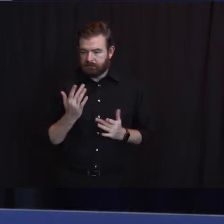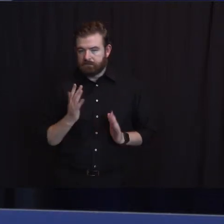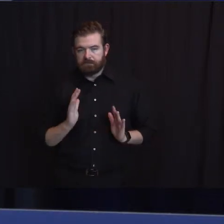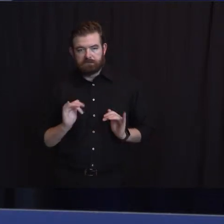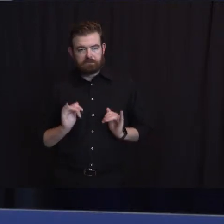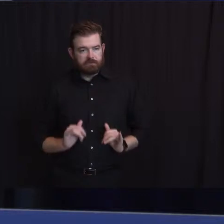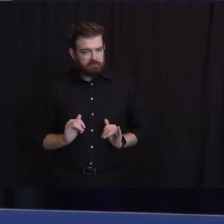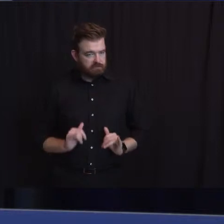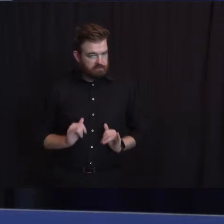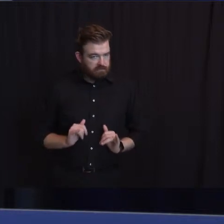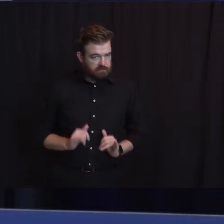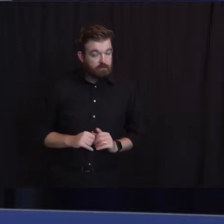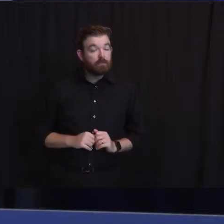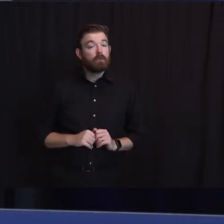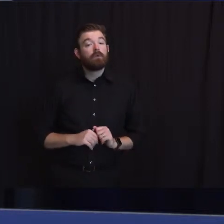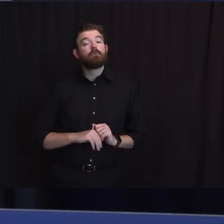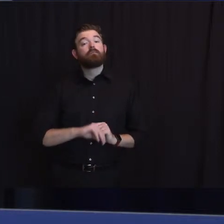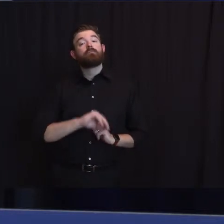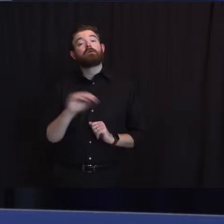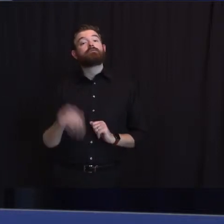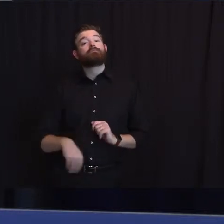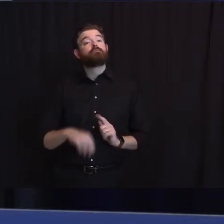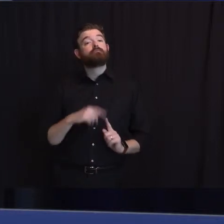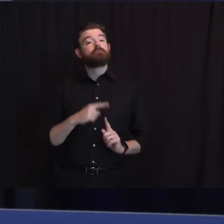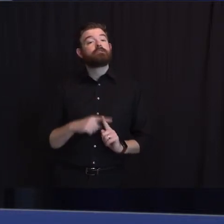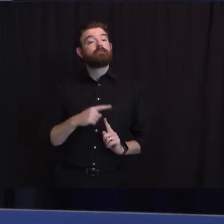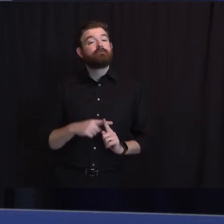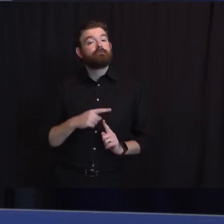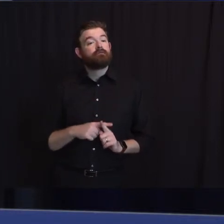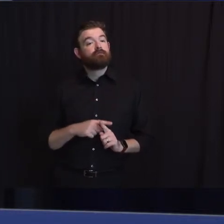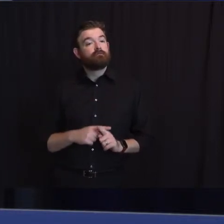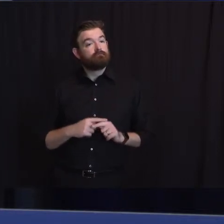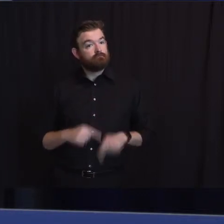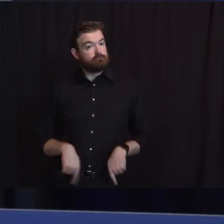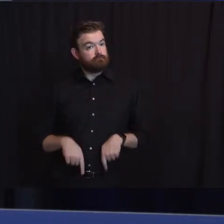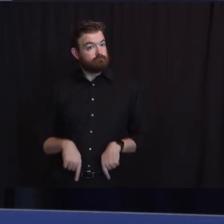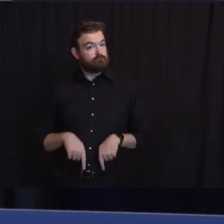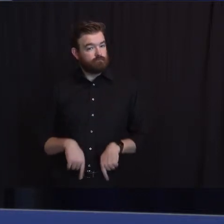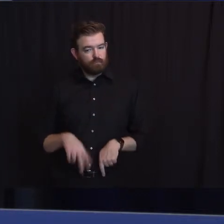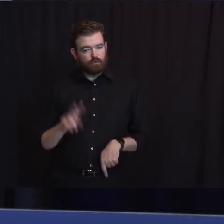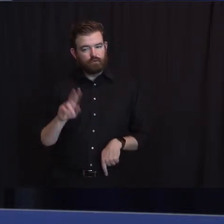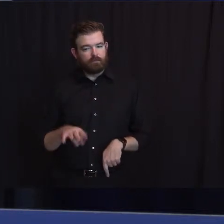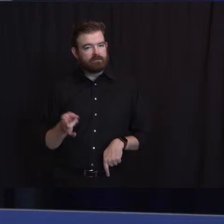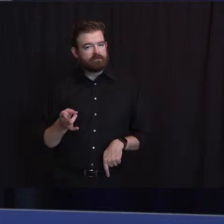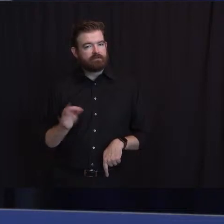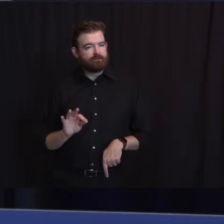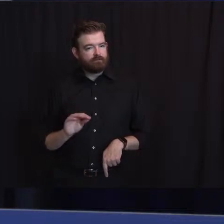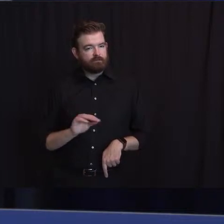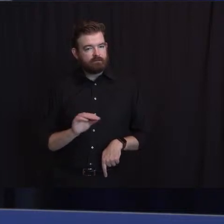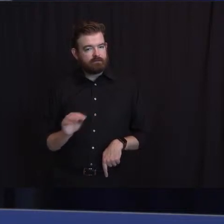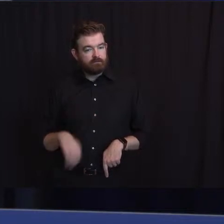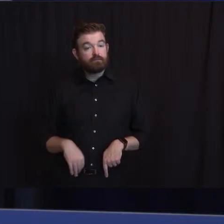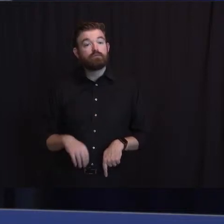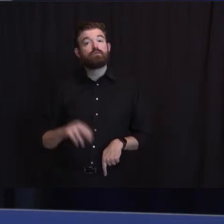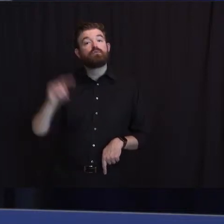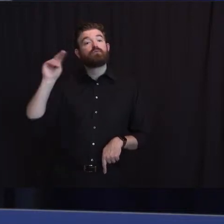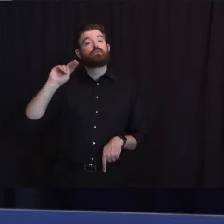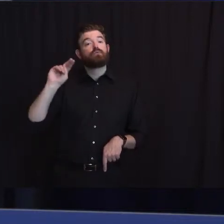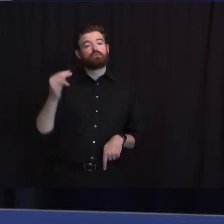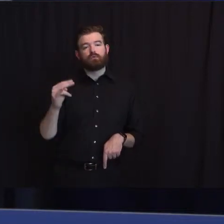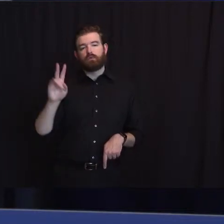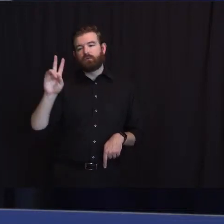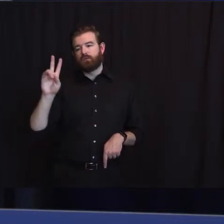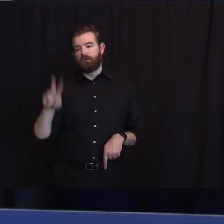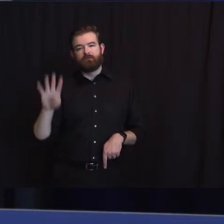positivity as of May 22nd in New Jersey was 2.79. The northern part of the state,